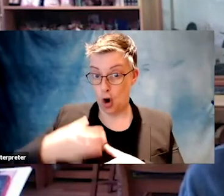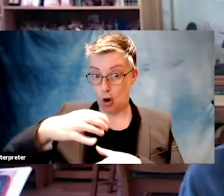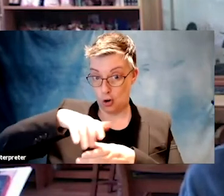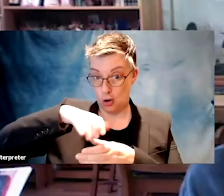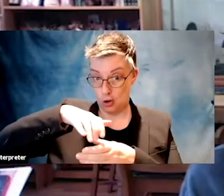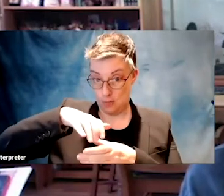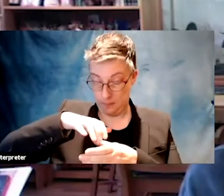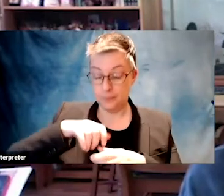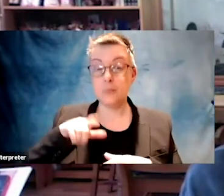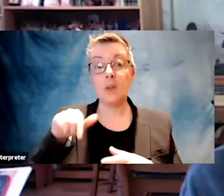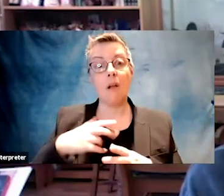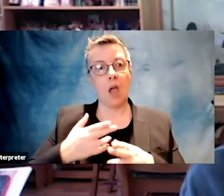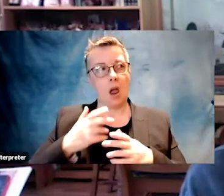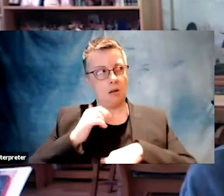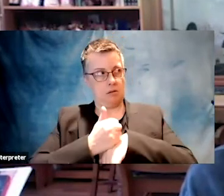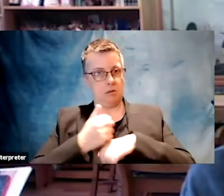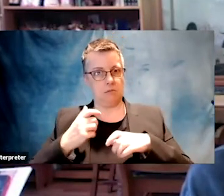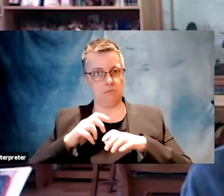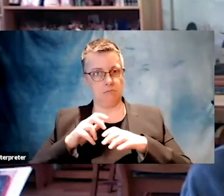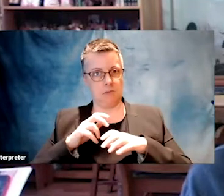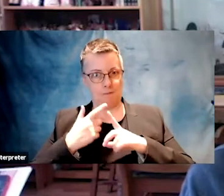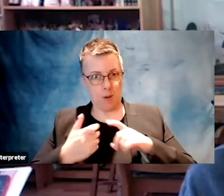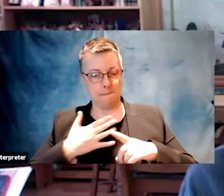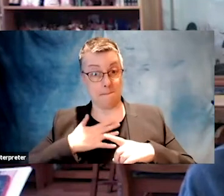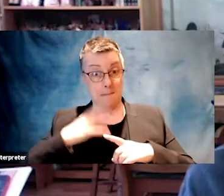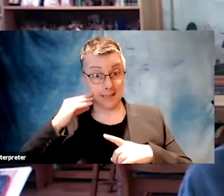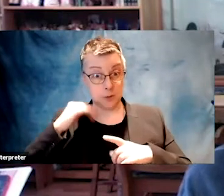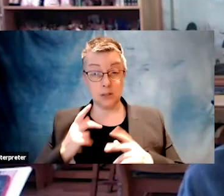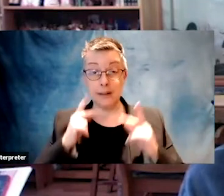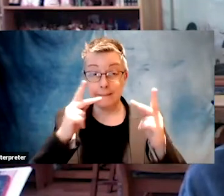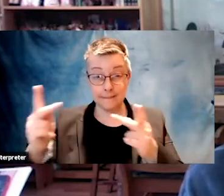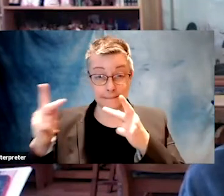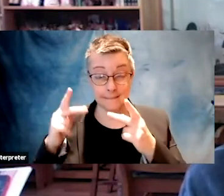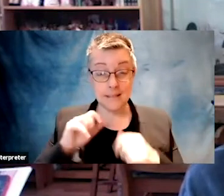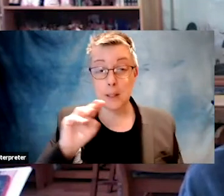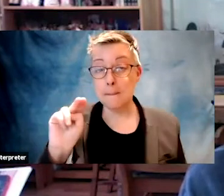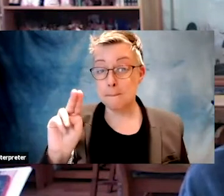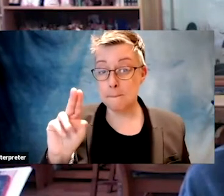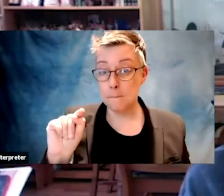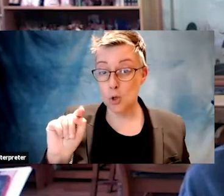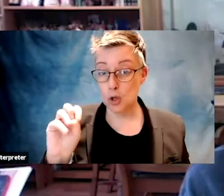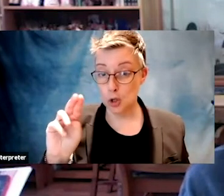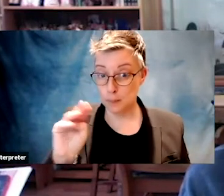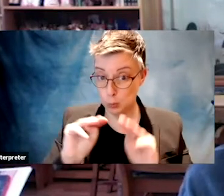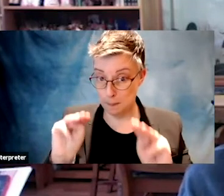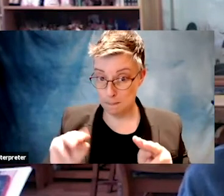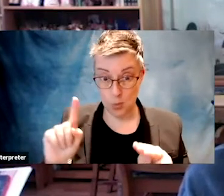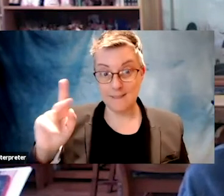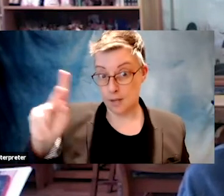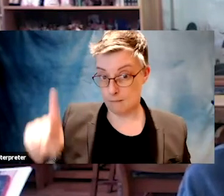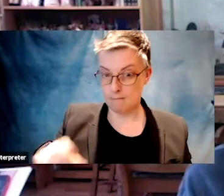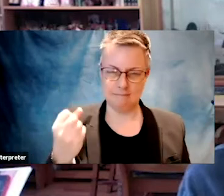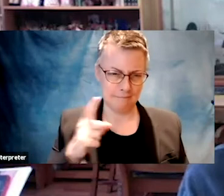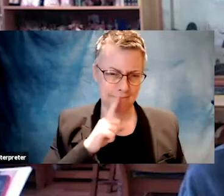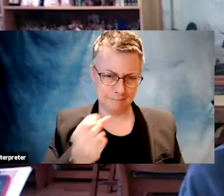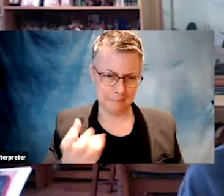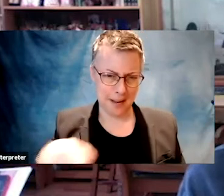my experience of, um, visiting the motor museum in Philadelphia. And I'm guessing a lot of